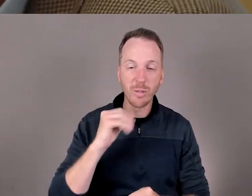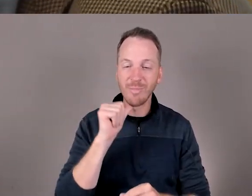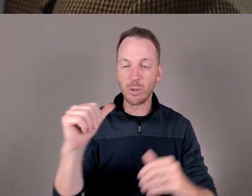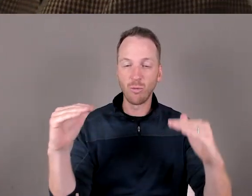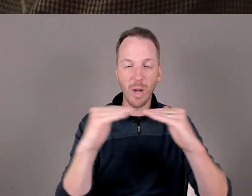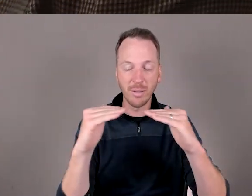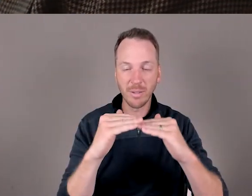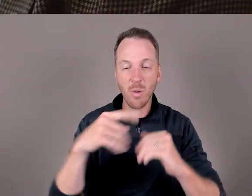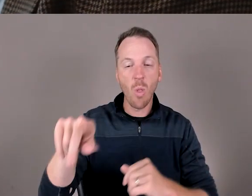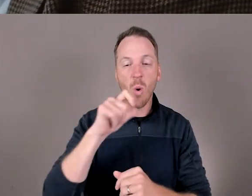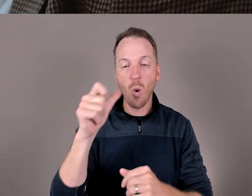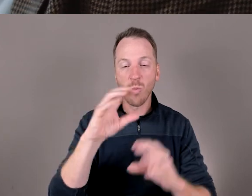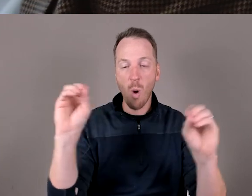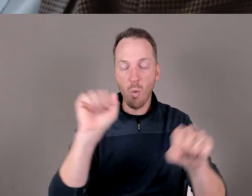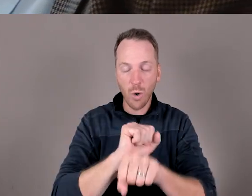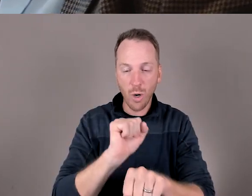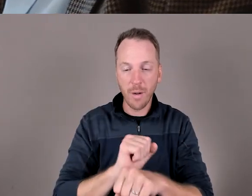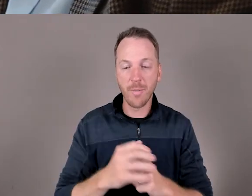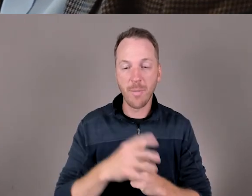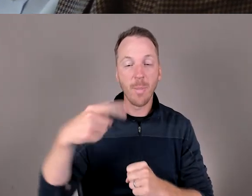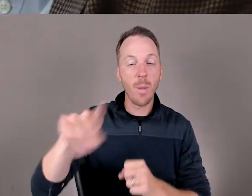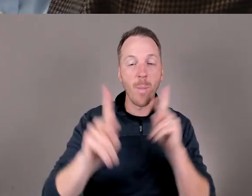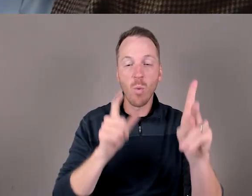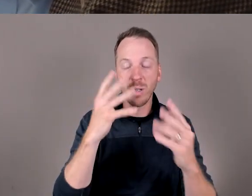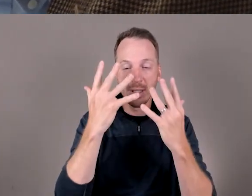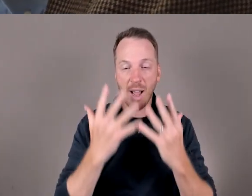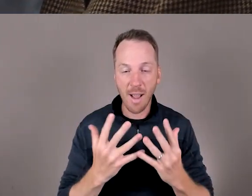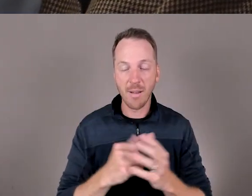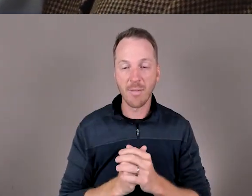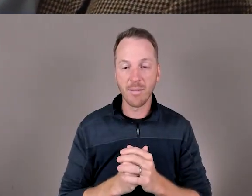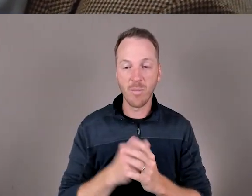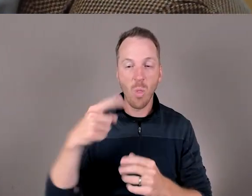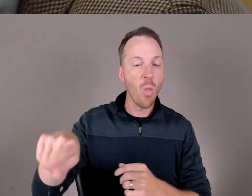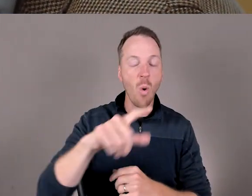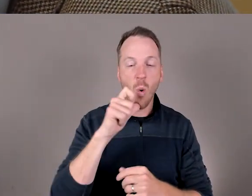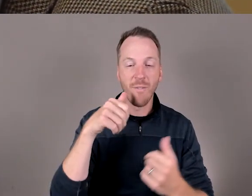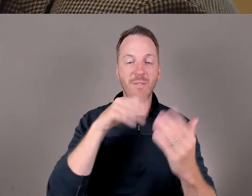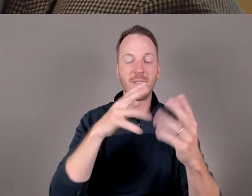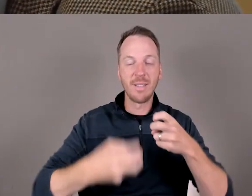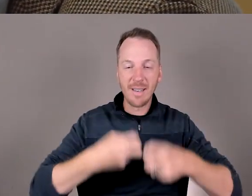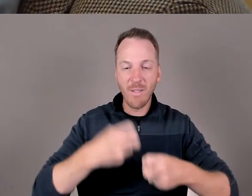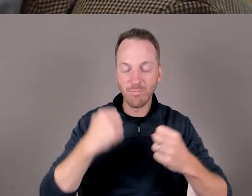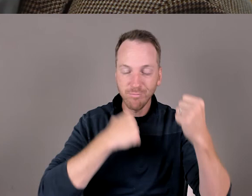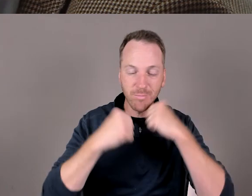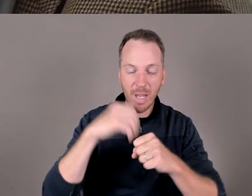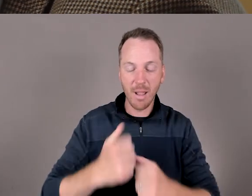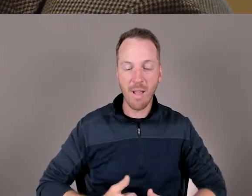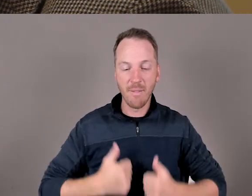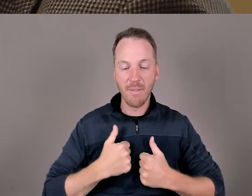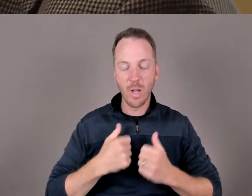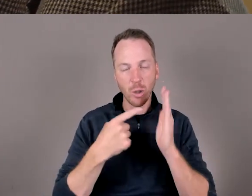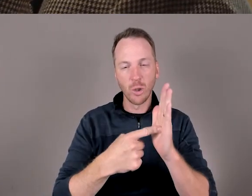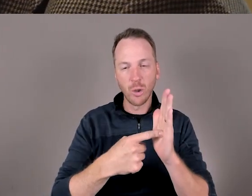injustice, those who are out of work, those who are sad, and those who are facing difficulties in life.